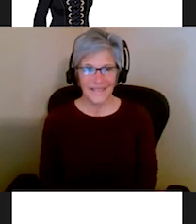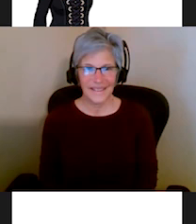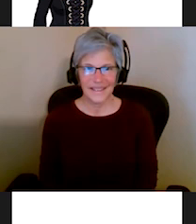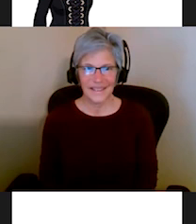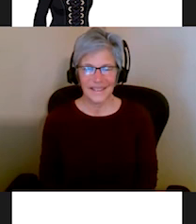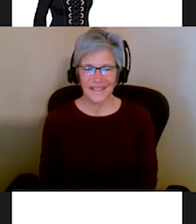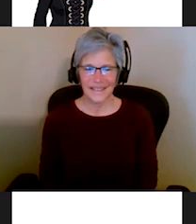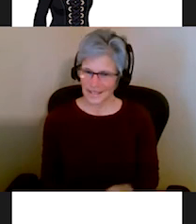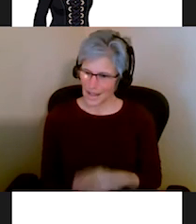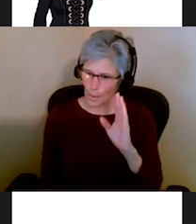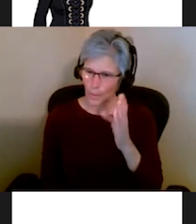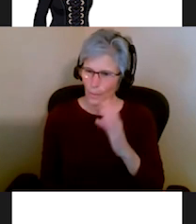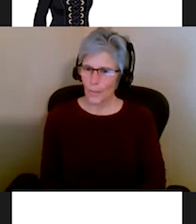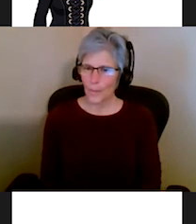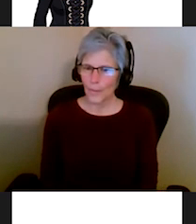Hello.